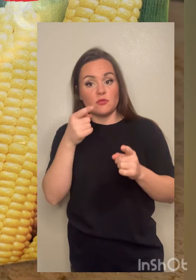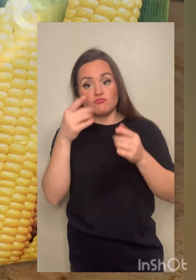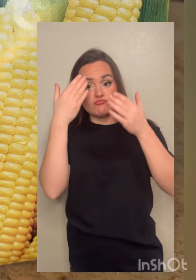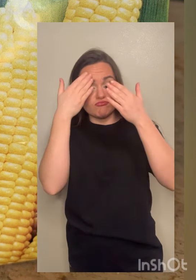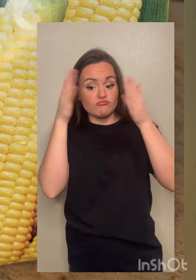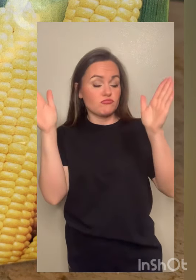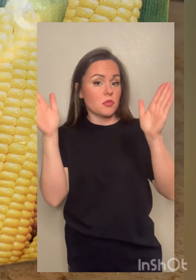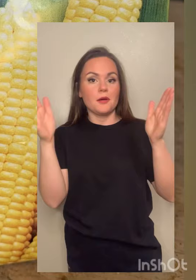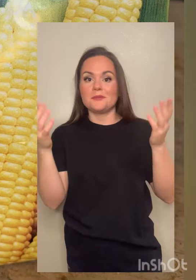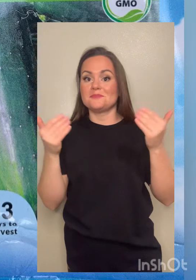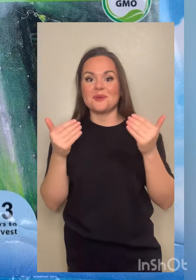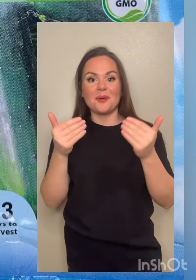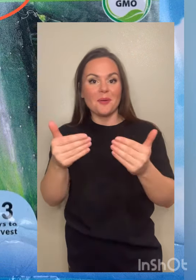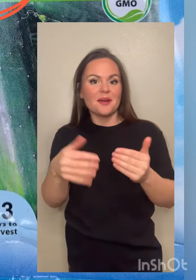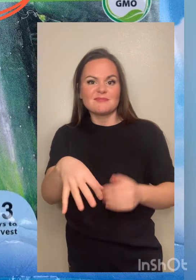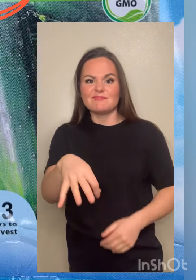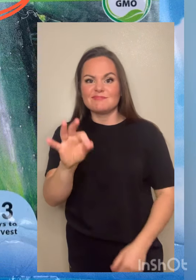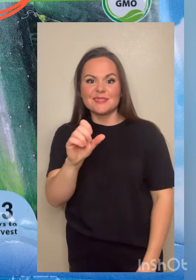good.